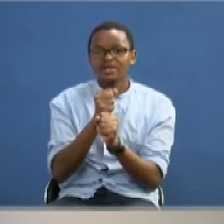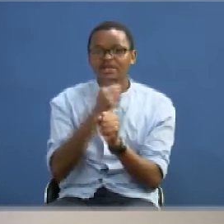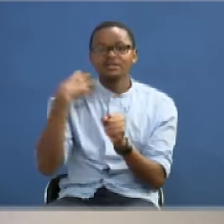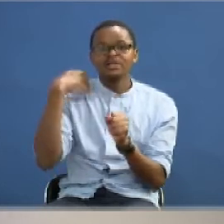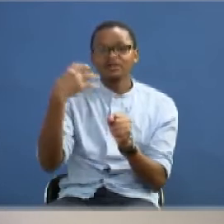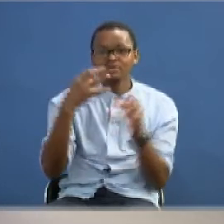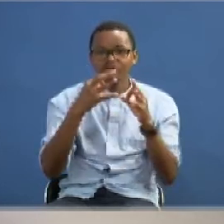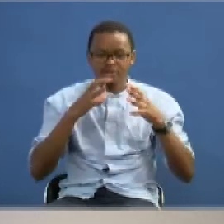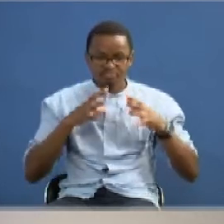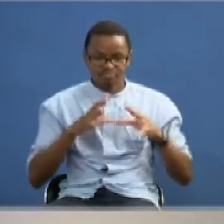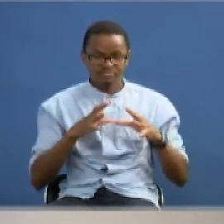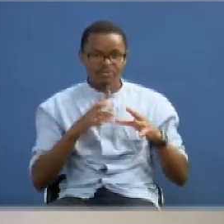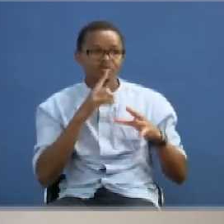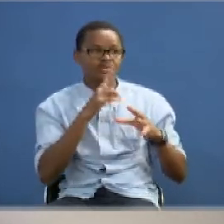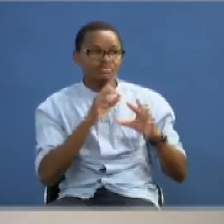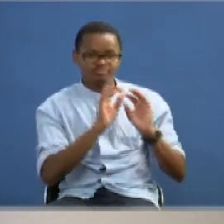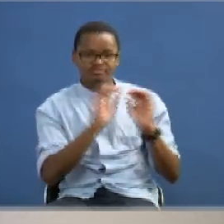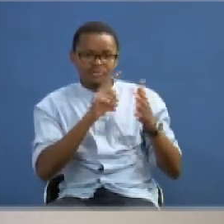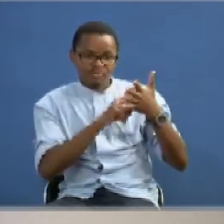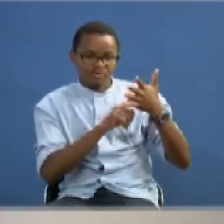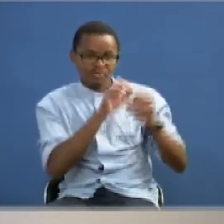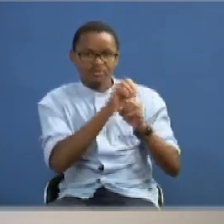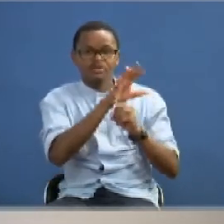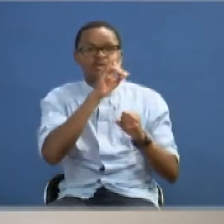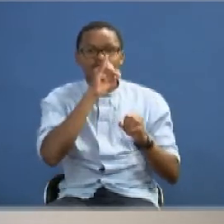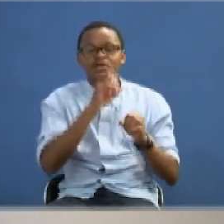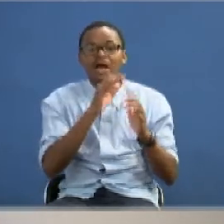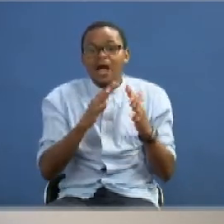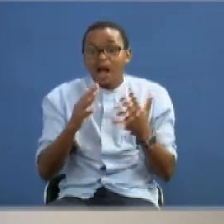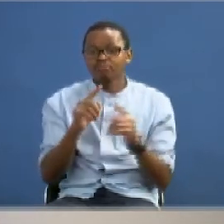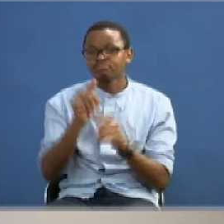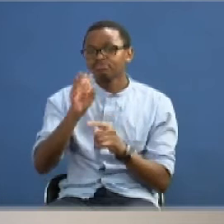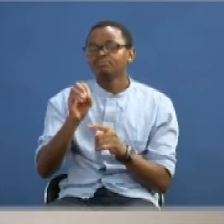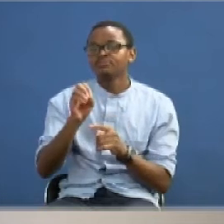empowerment of the citizen so that they know what COVID-19 is, how to